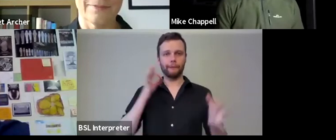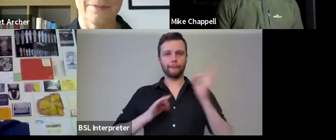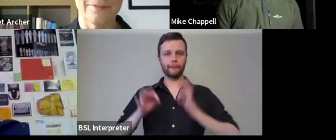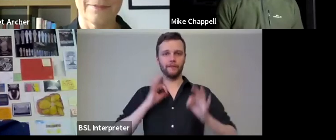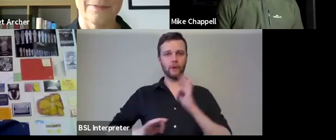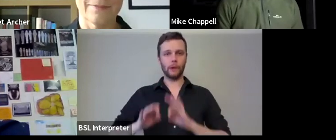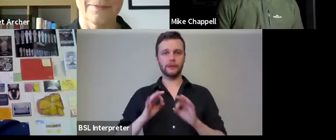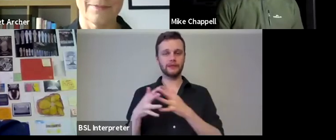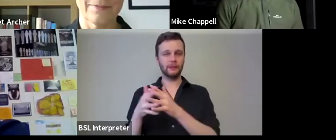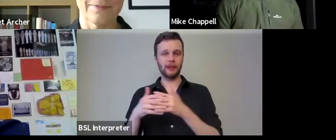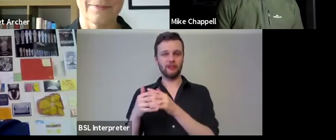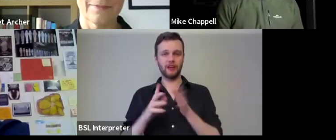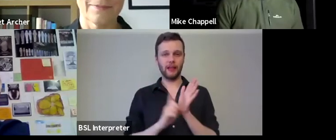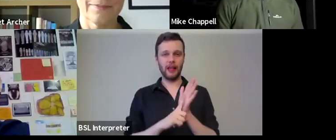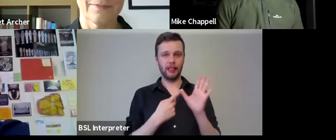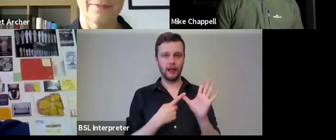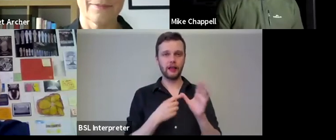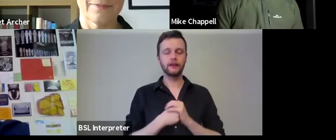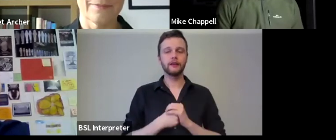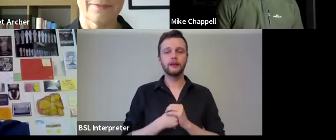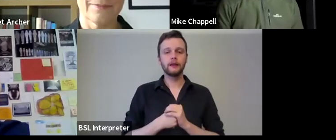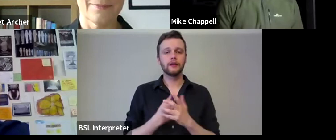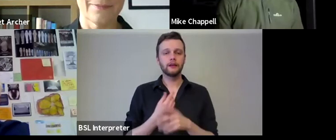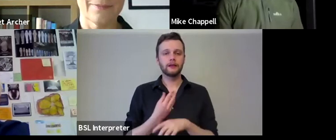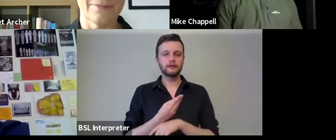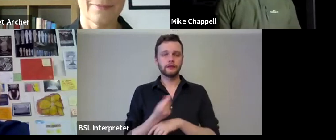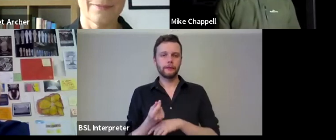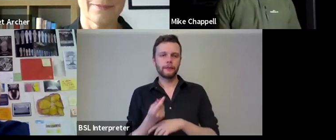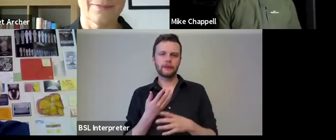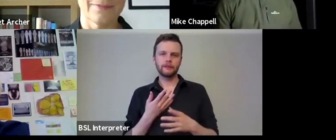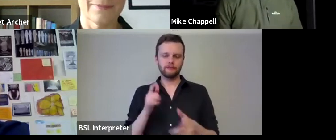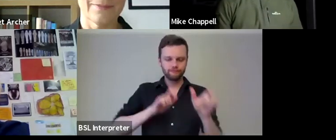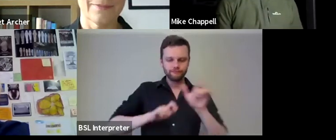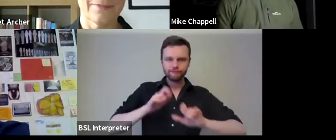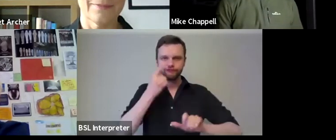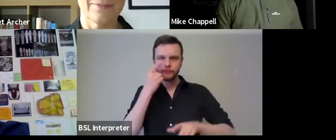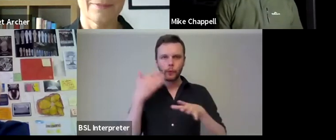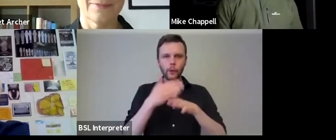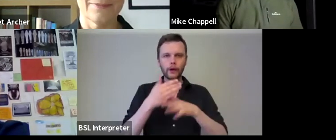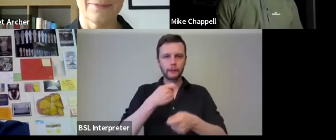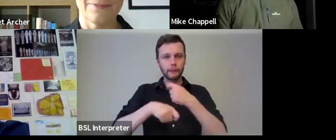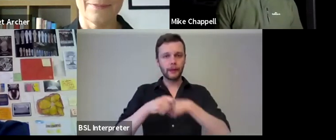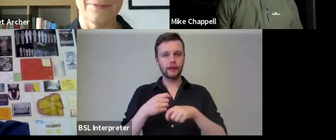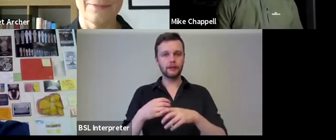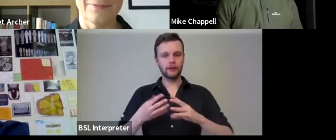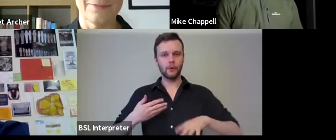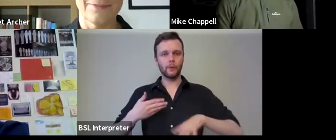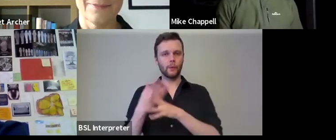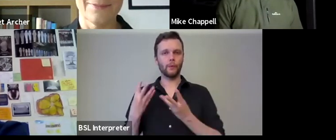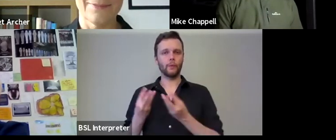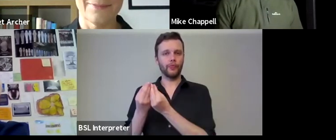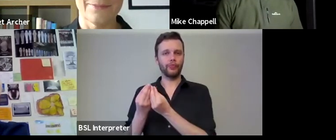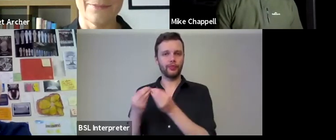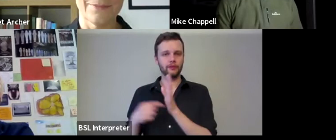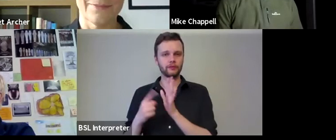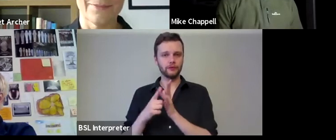LA of some of the kind of experimental work he'd been creating in collaboration with the tool.